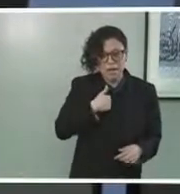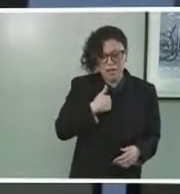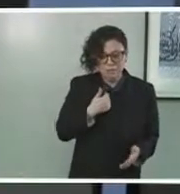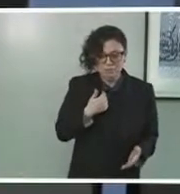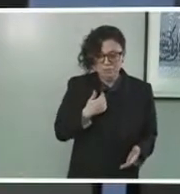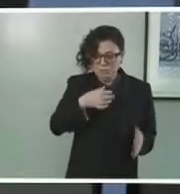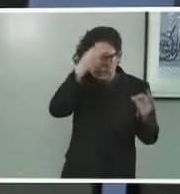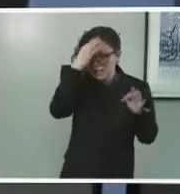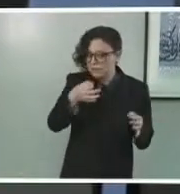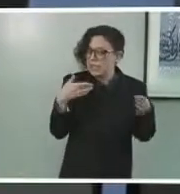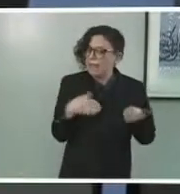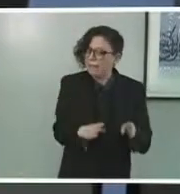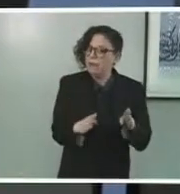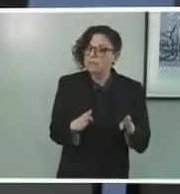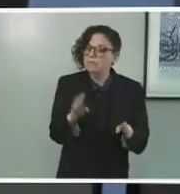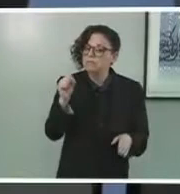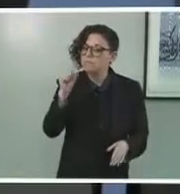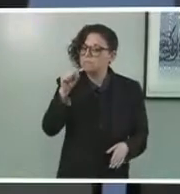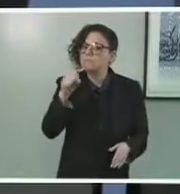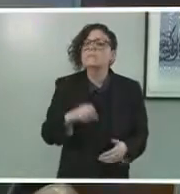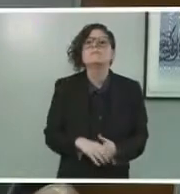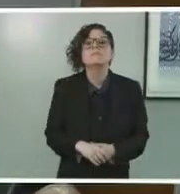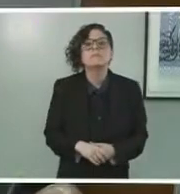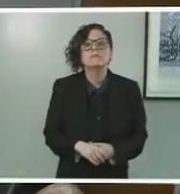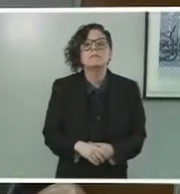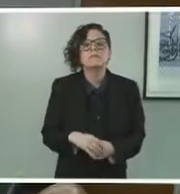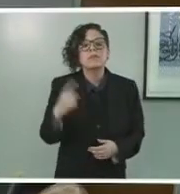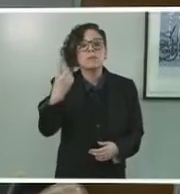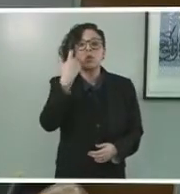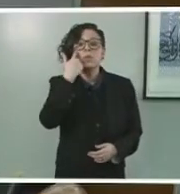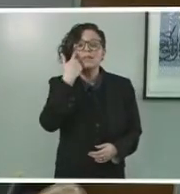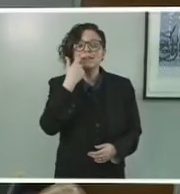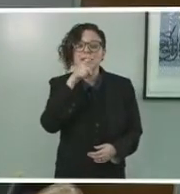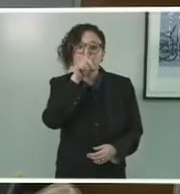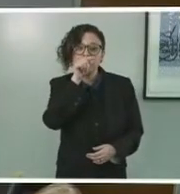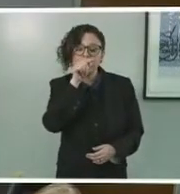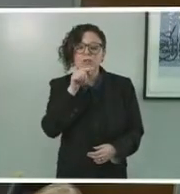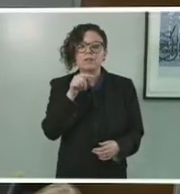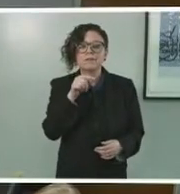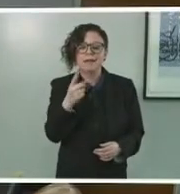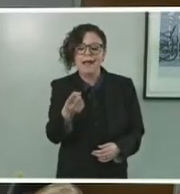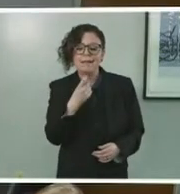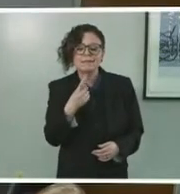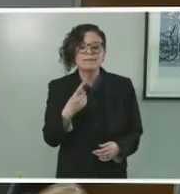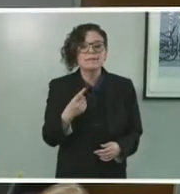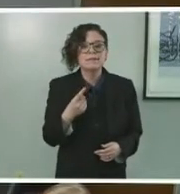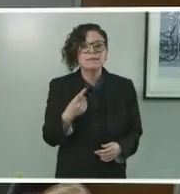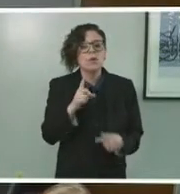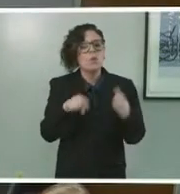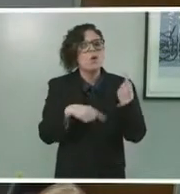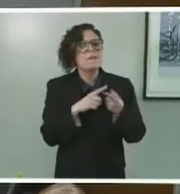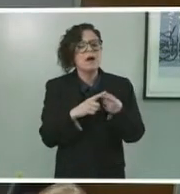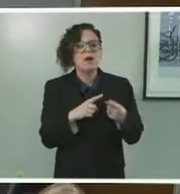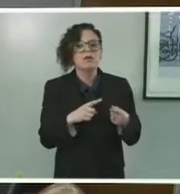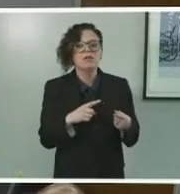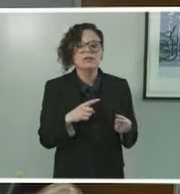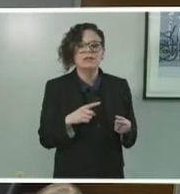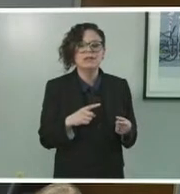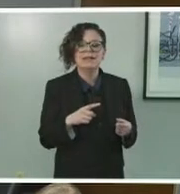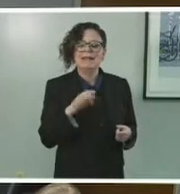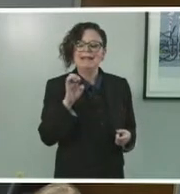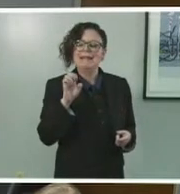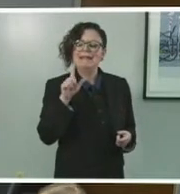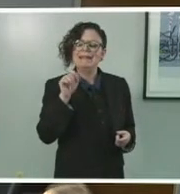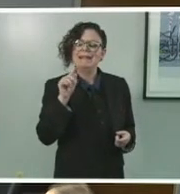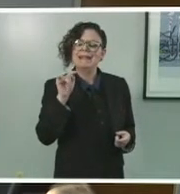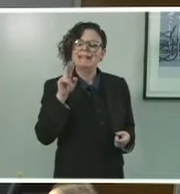That's definitely allowed. Okay. Someone from Twitter just asked about elective or cosmetic medical procedures.